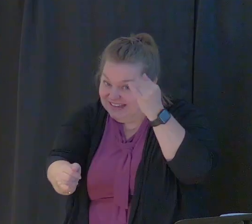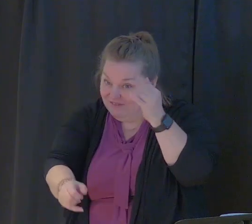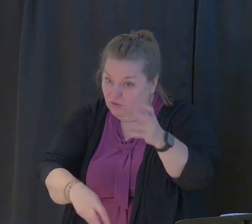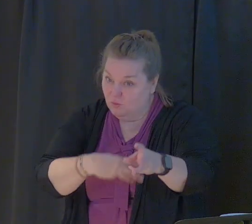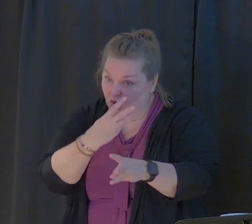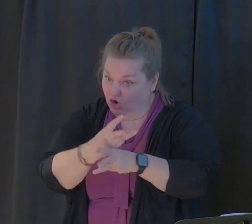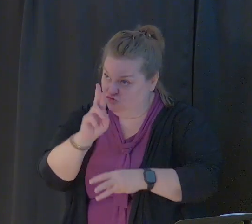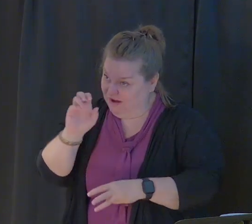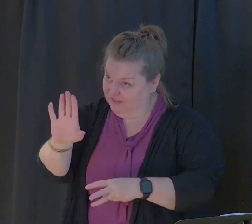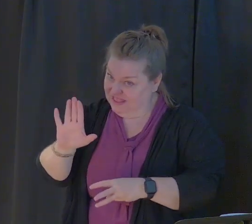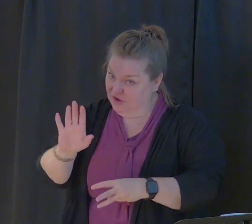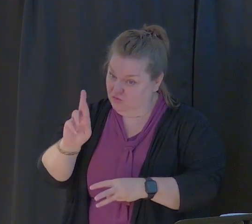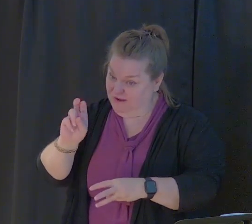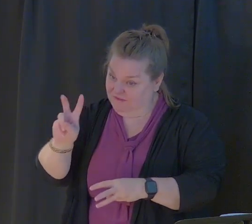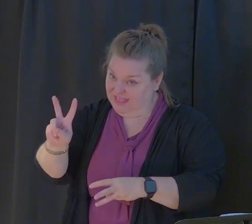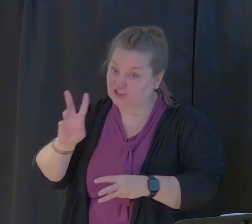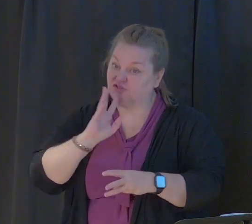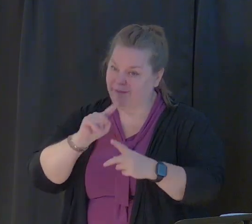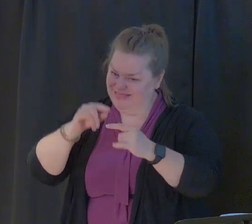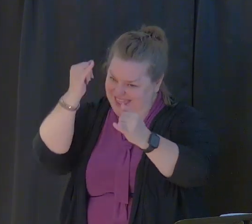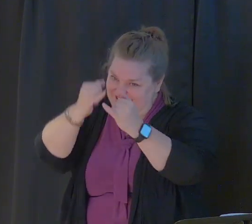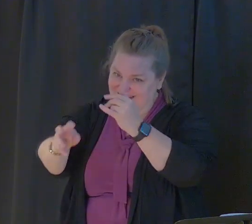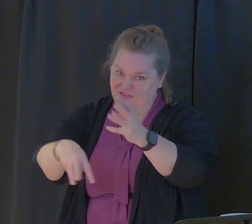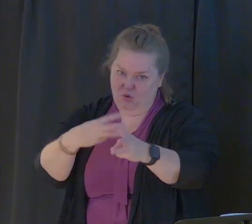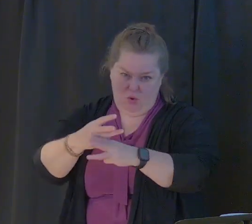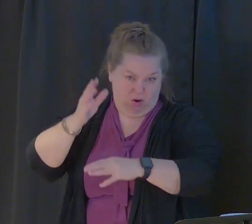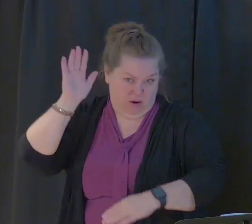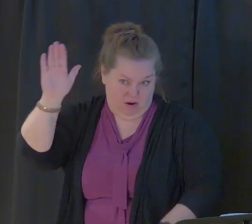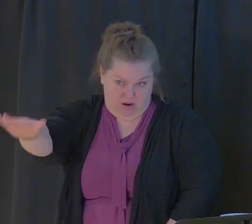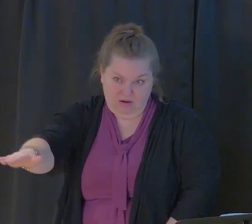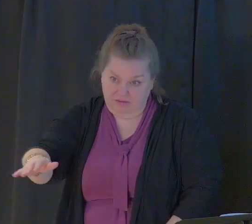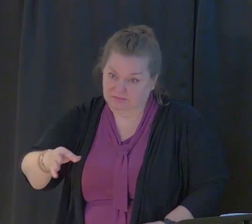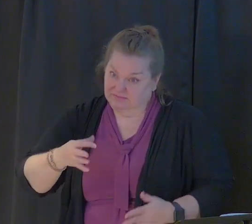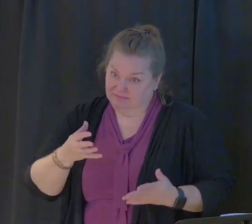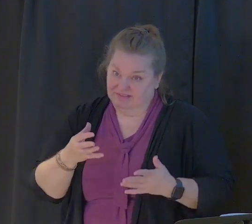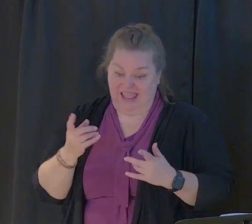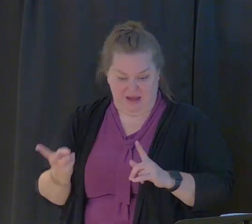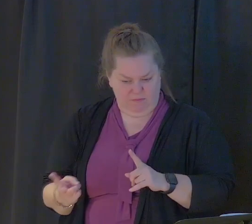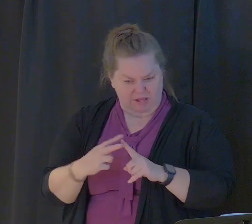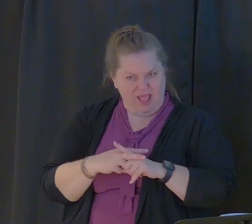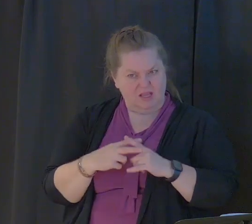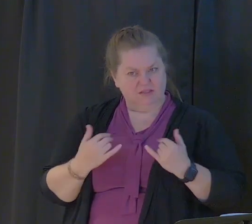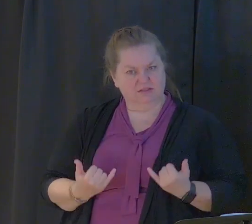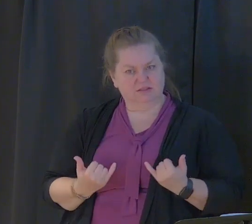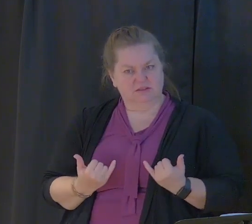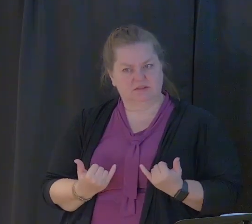back. But I apply it to me today also.